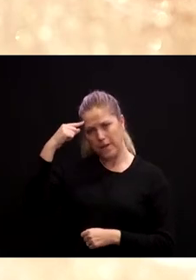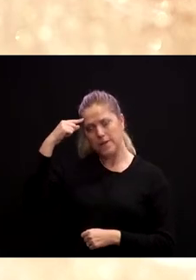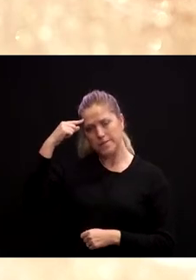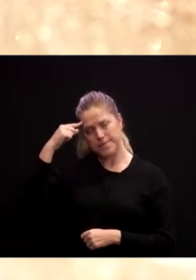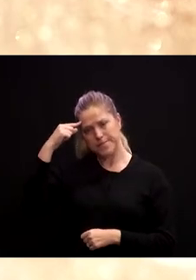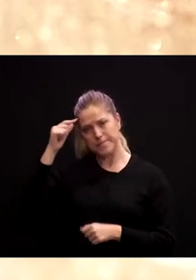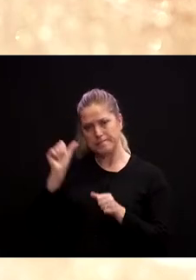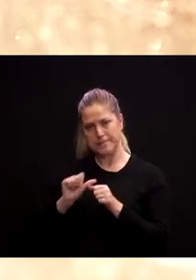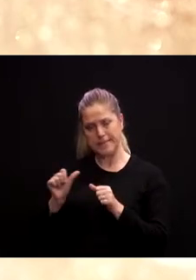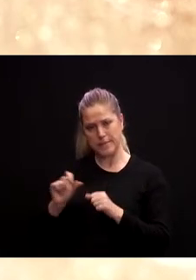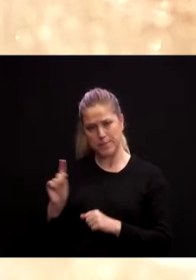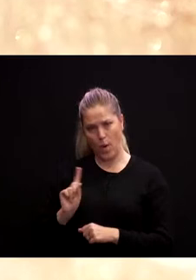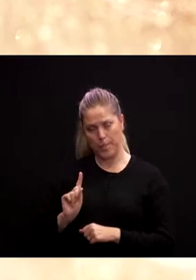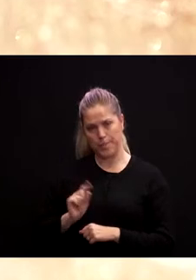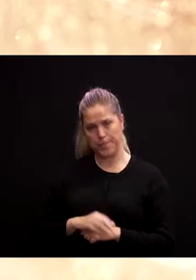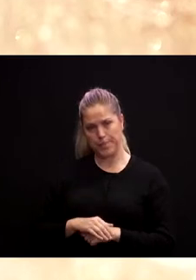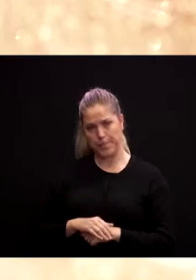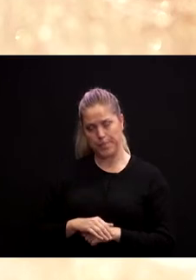that